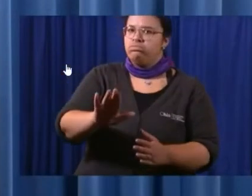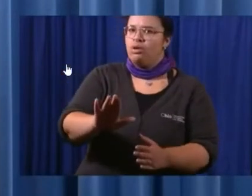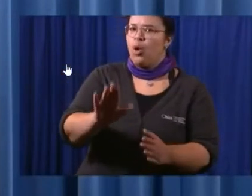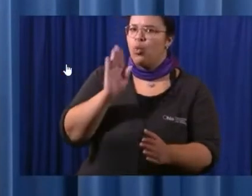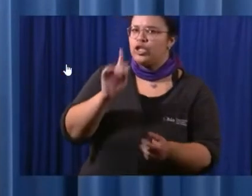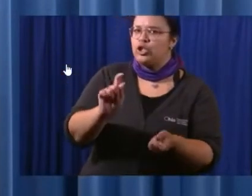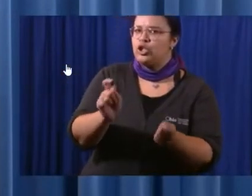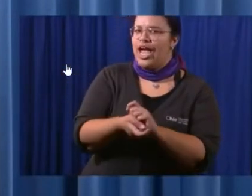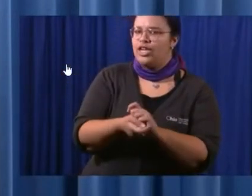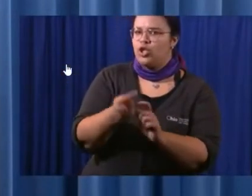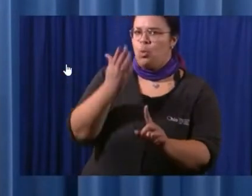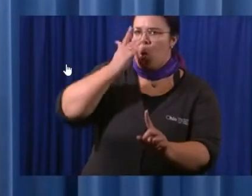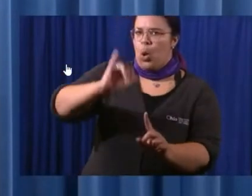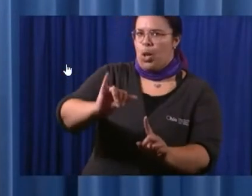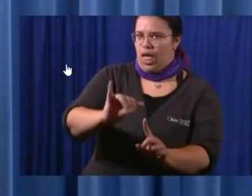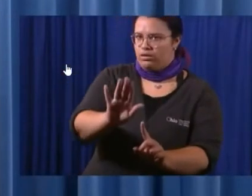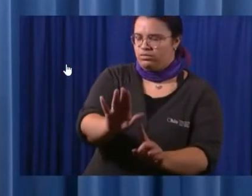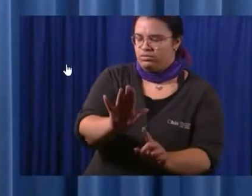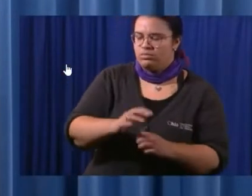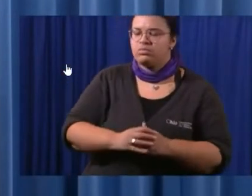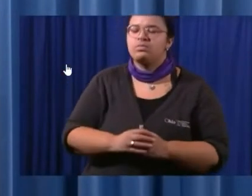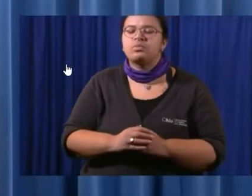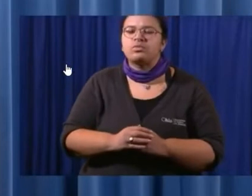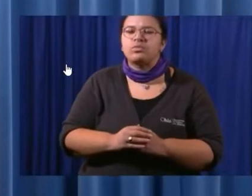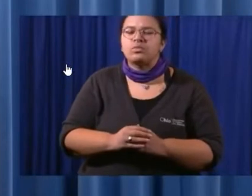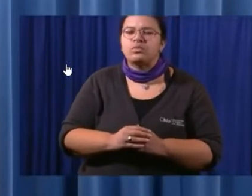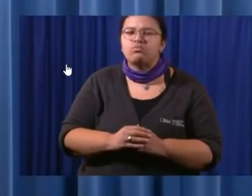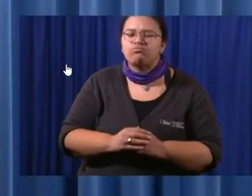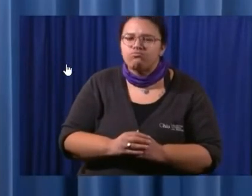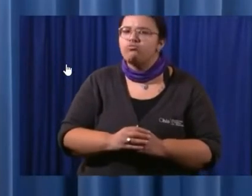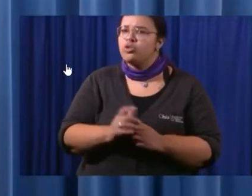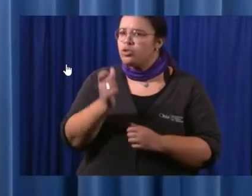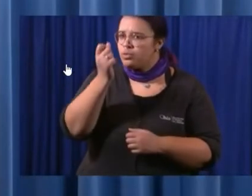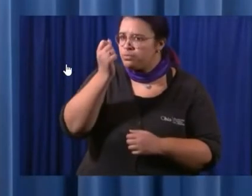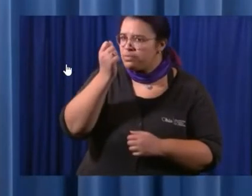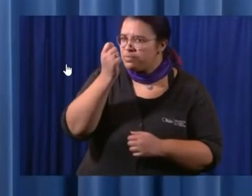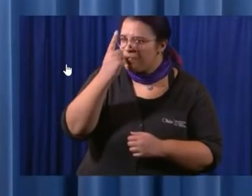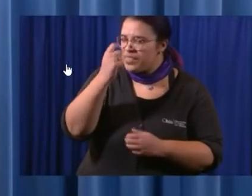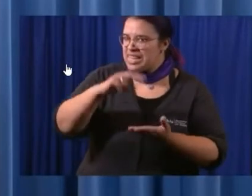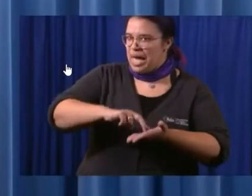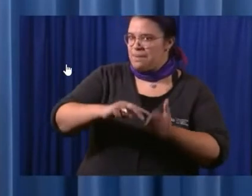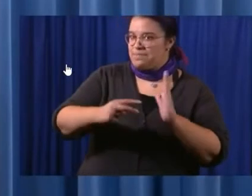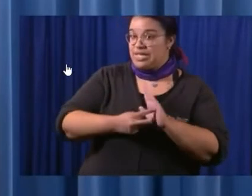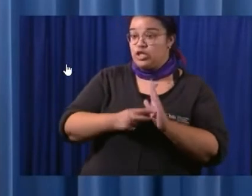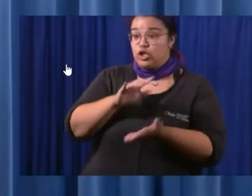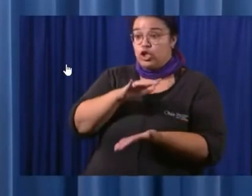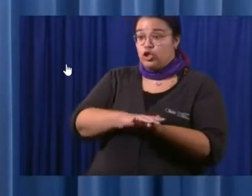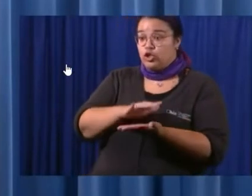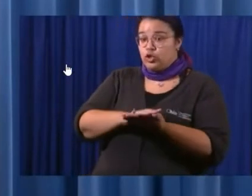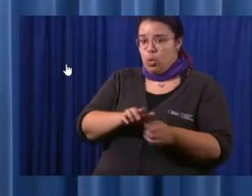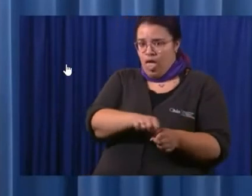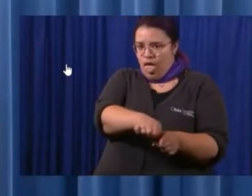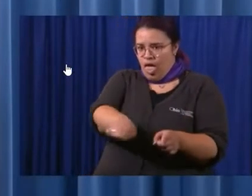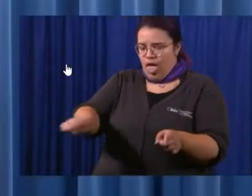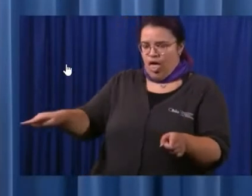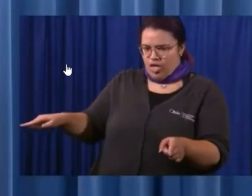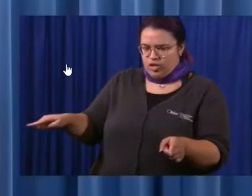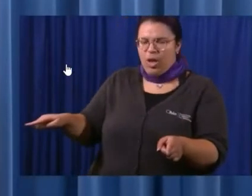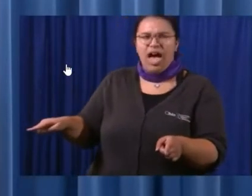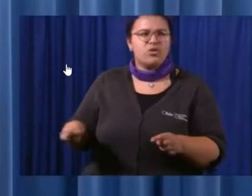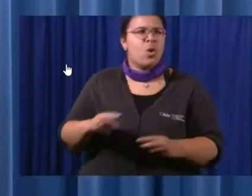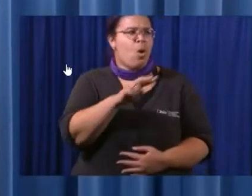to happen. And so there needs to be some, school plan in regard to testing. That doesn't mean schools are going to test everybody. I don't